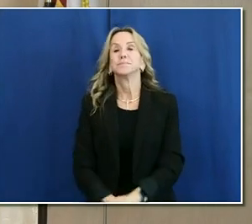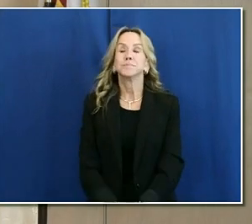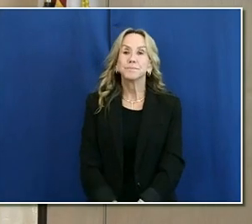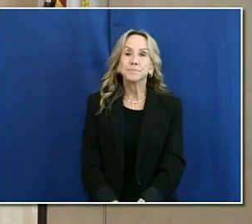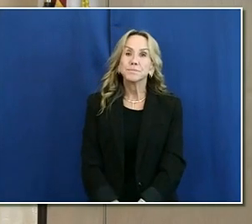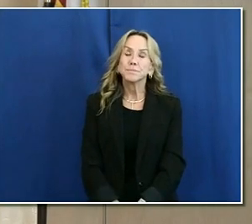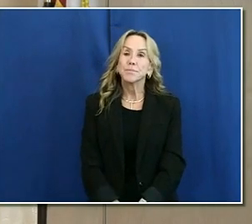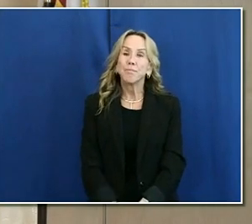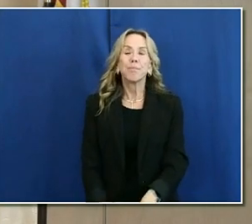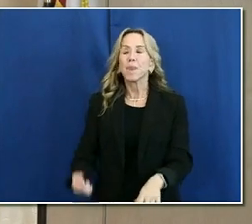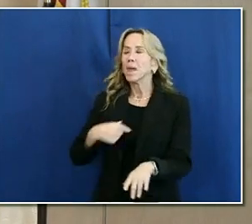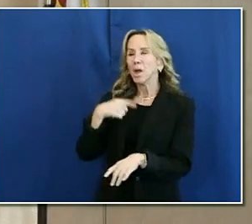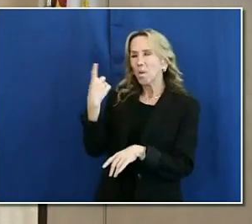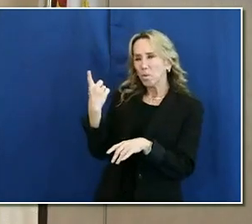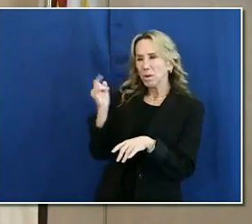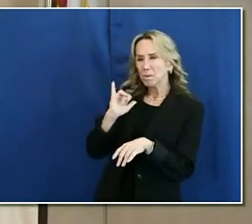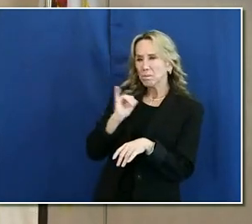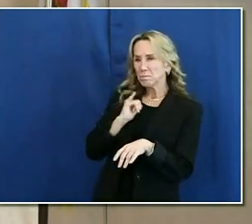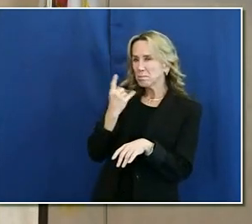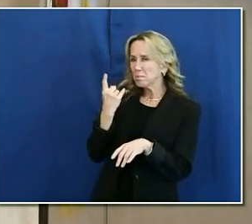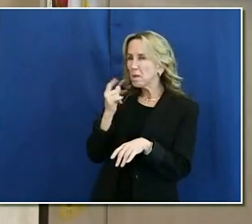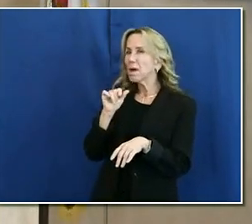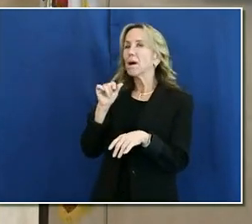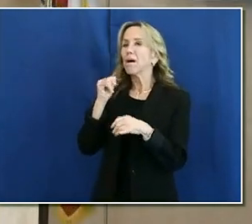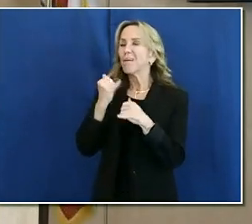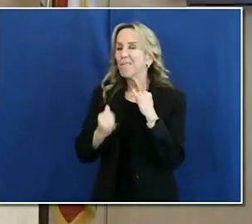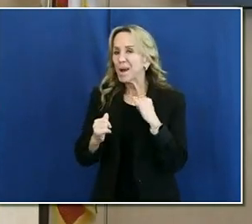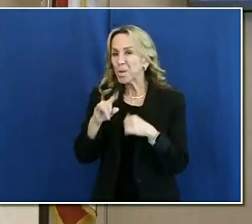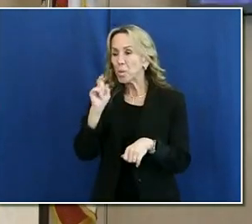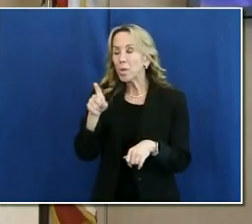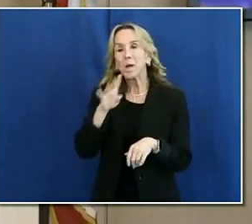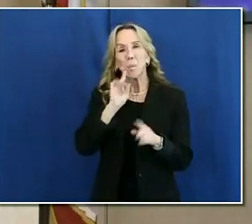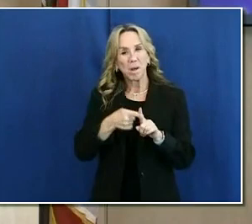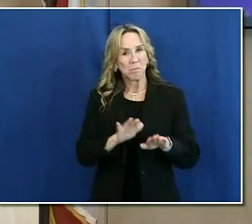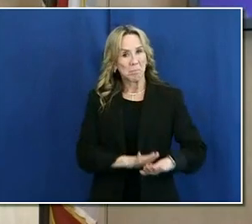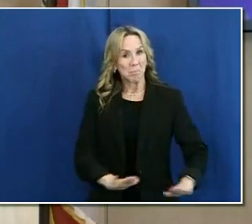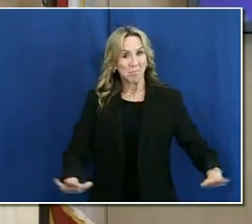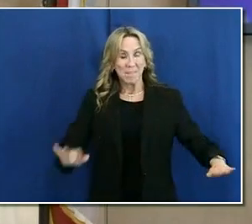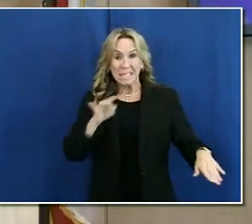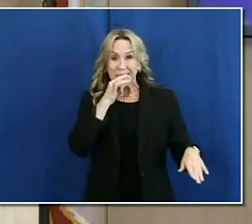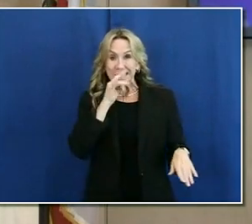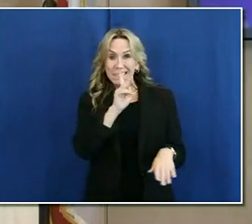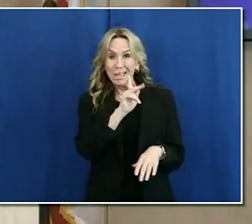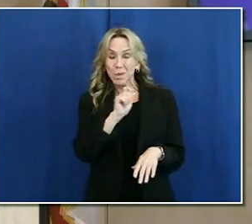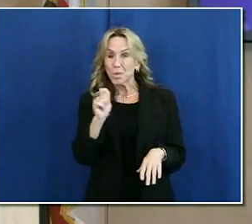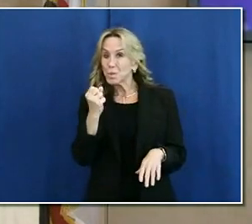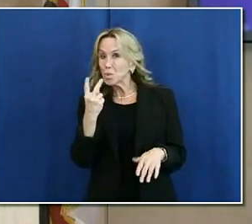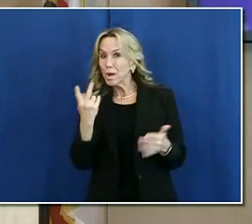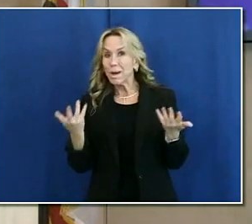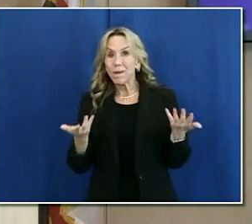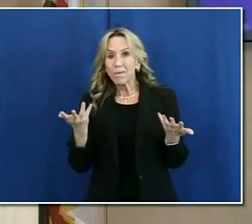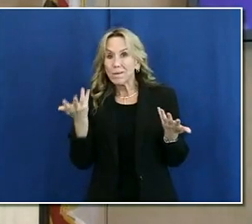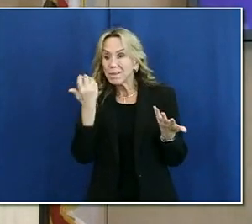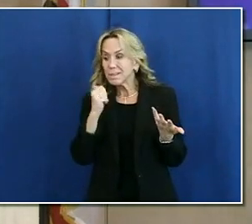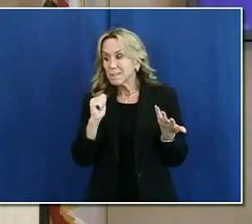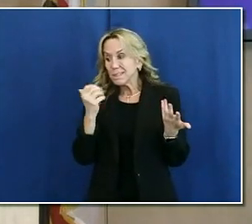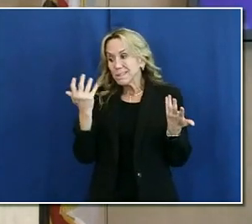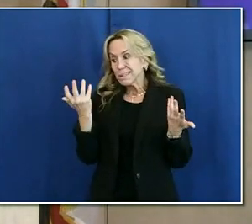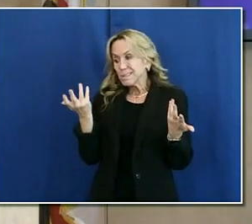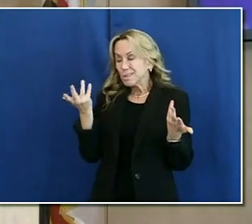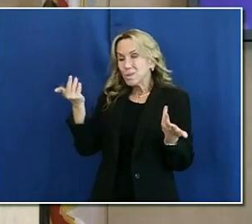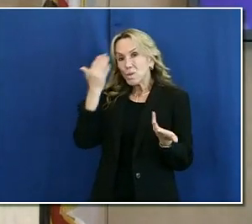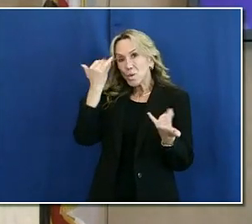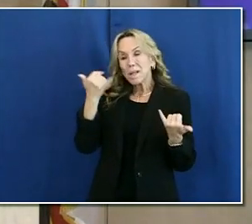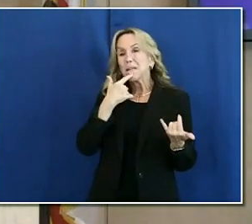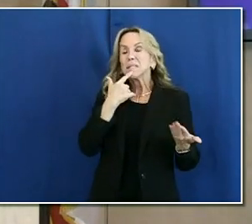I have one final question. This is in regards to younger school children, K through 12. Many lawmakers have suggested that there is a